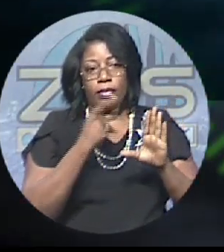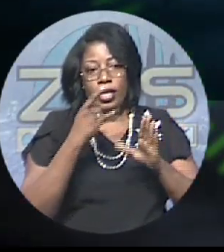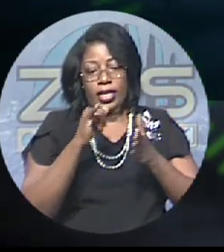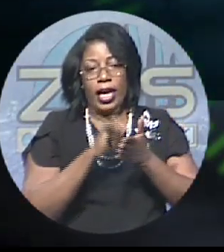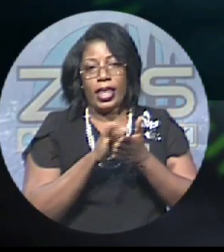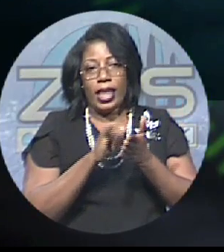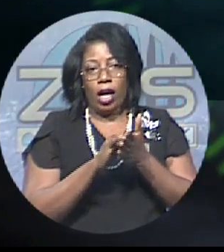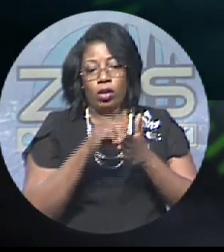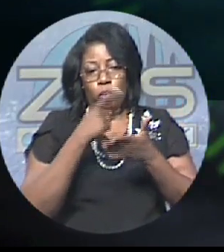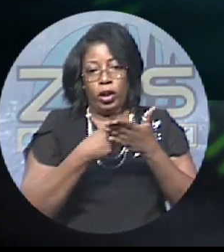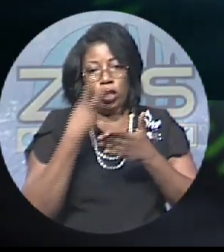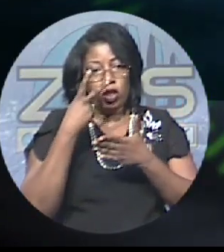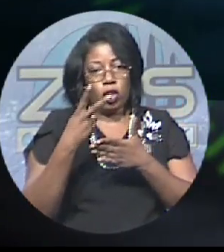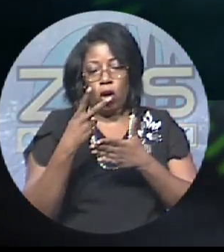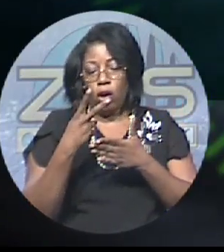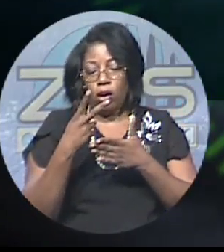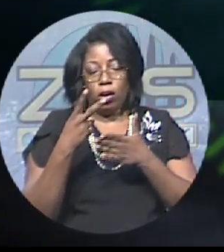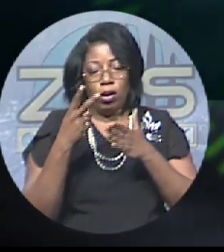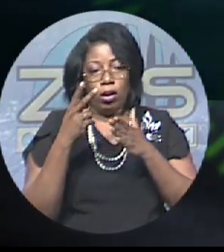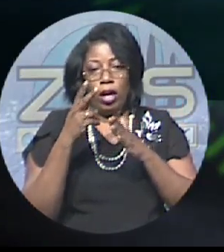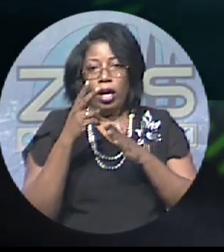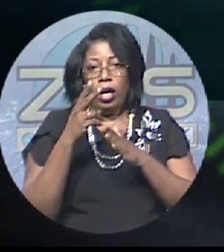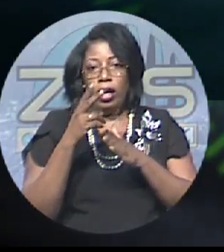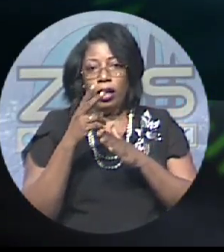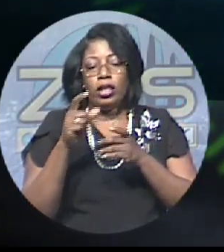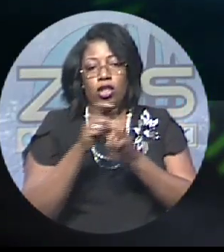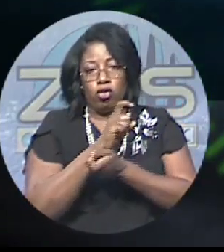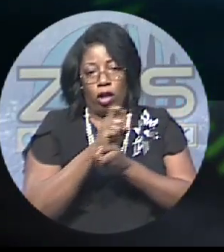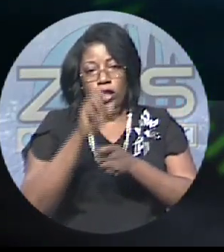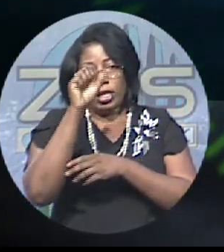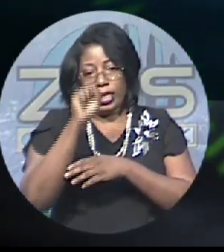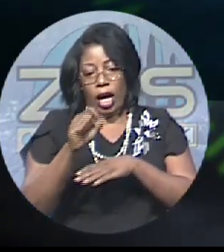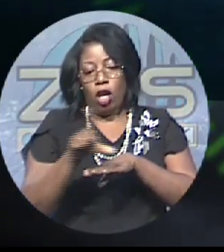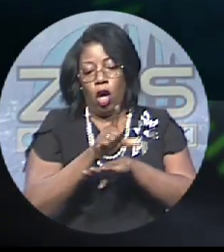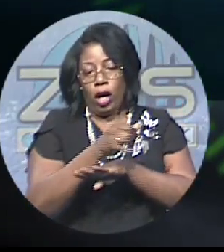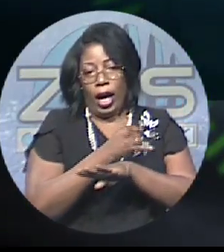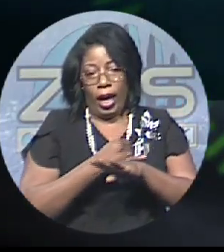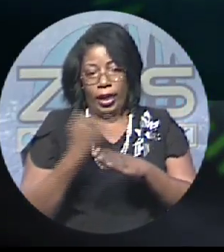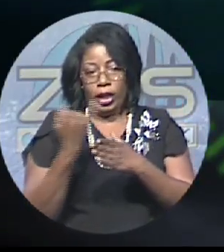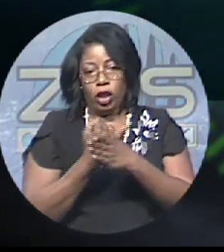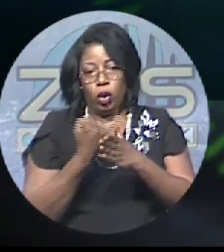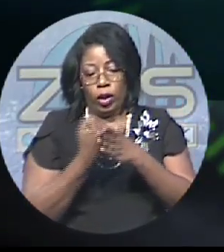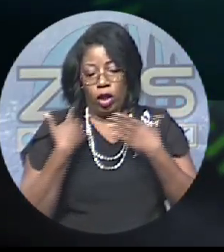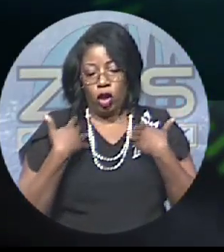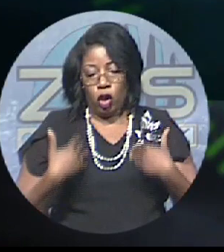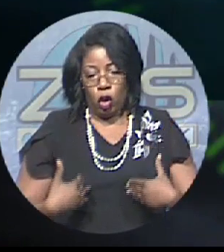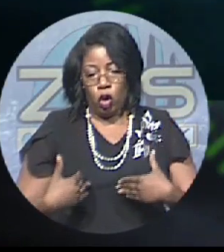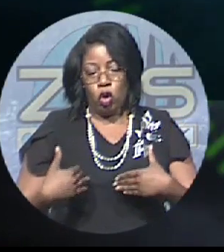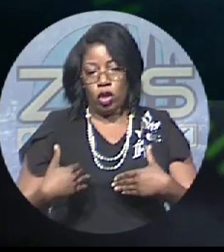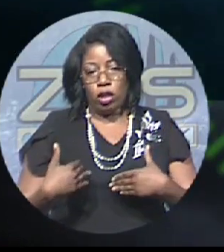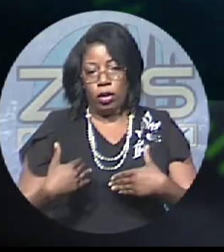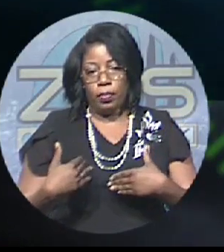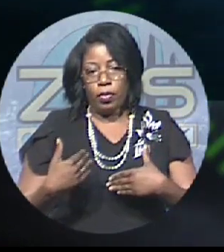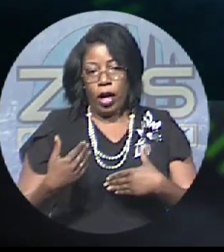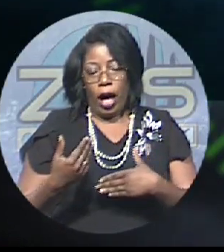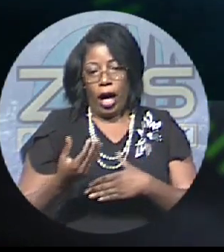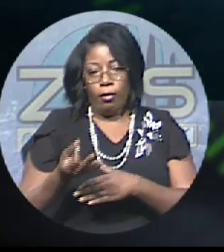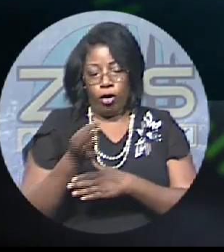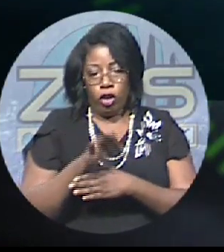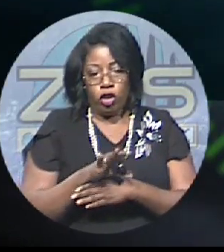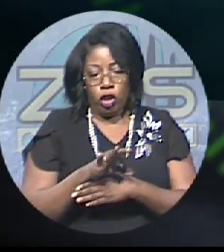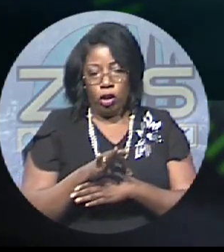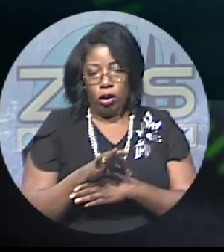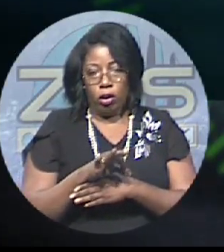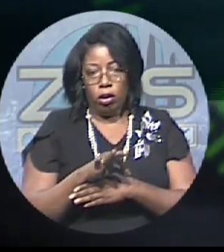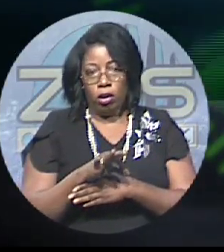says what he saw was utter destruction in South Long Island, including clothes, furniture, and other household goods